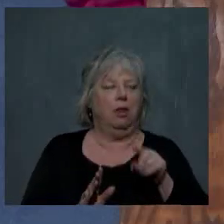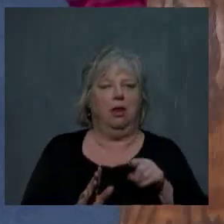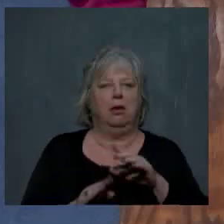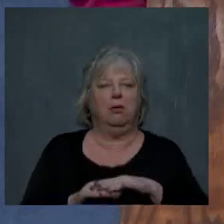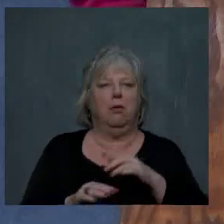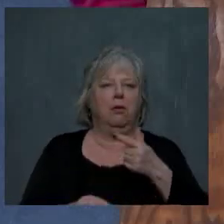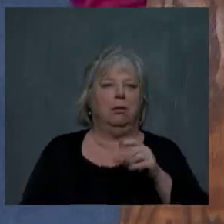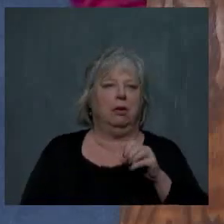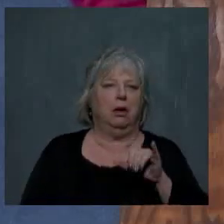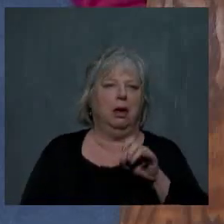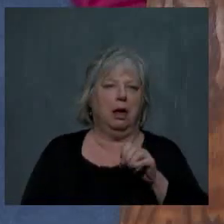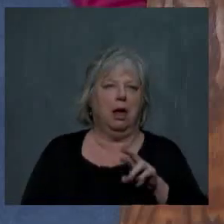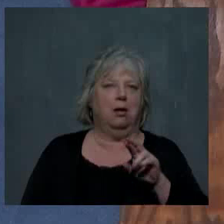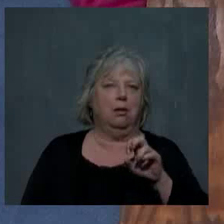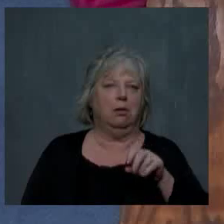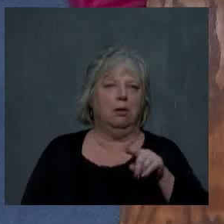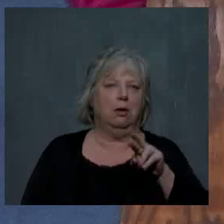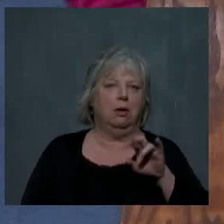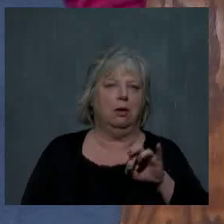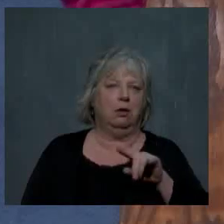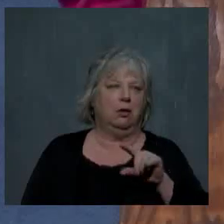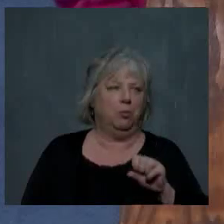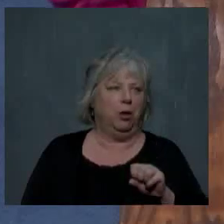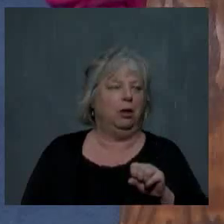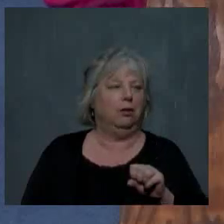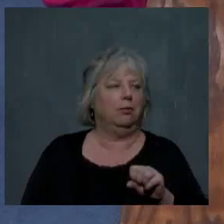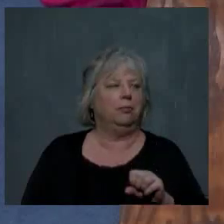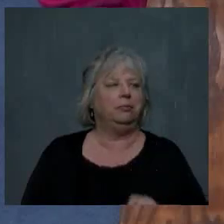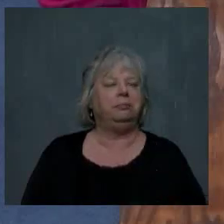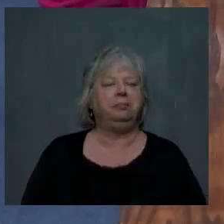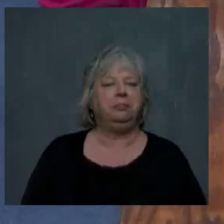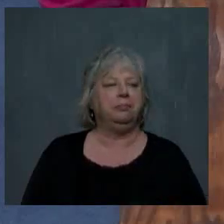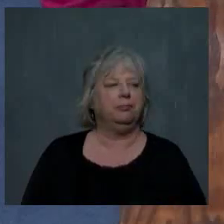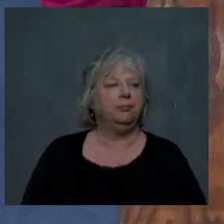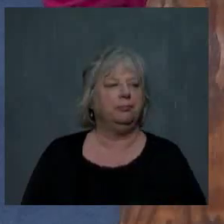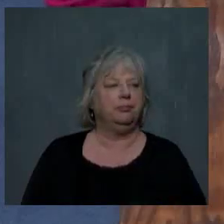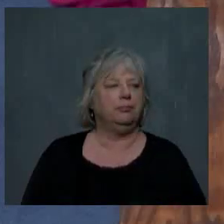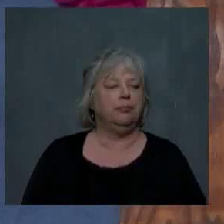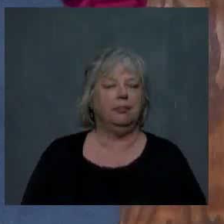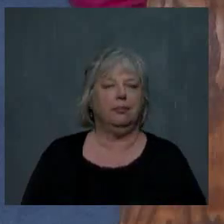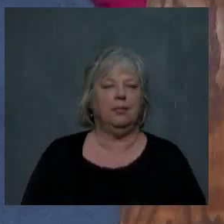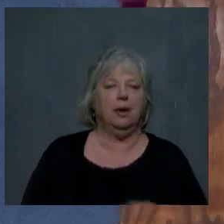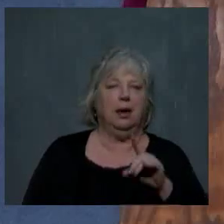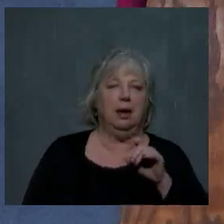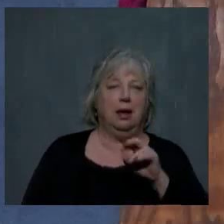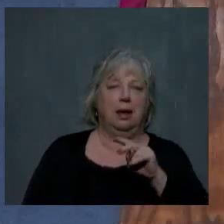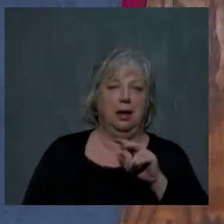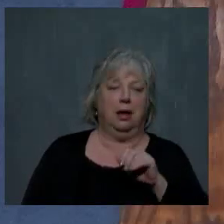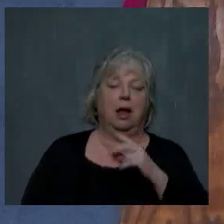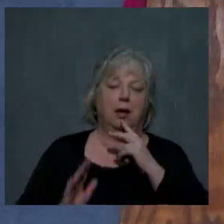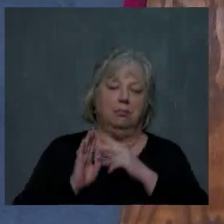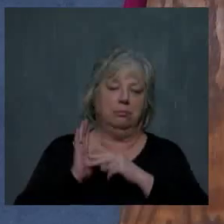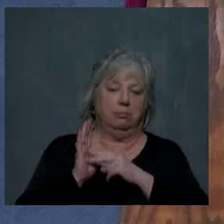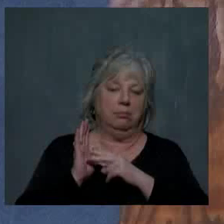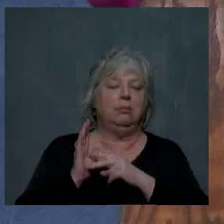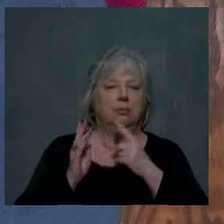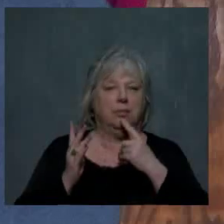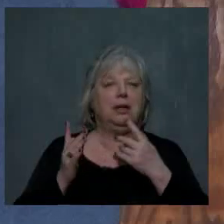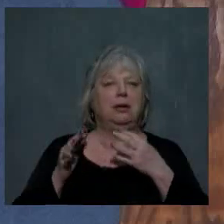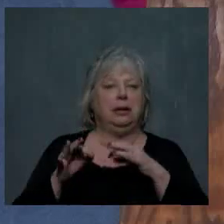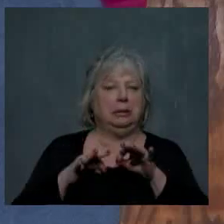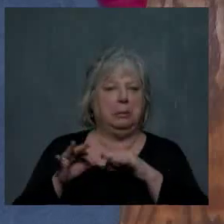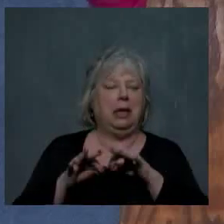Gyre Springs. Pretty much, as Donna stated, the business actually is